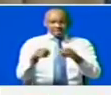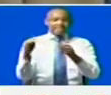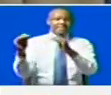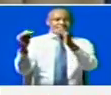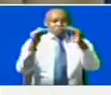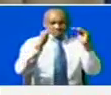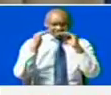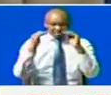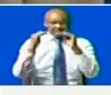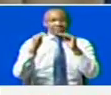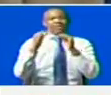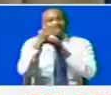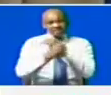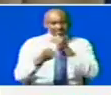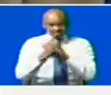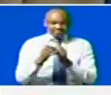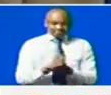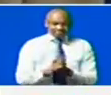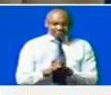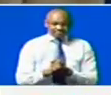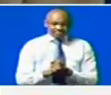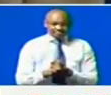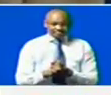democratic state.